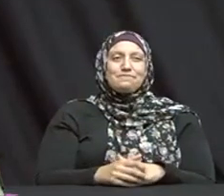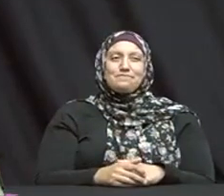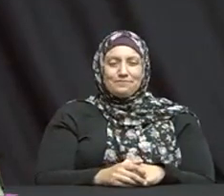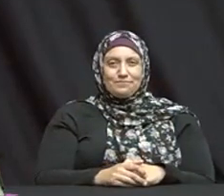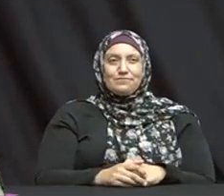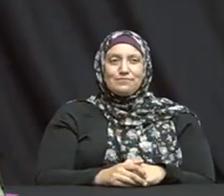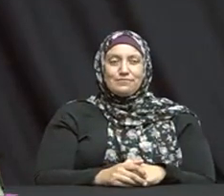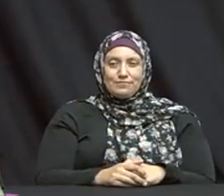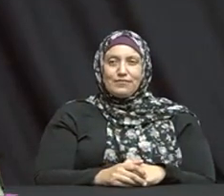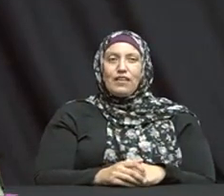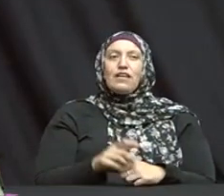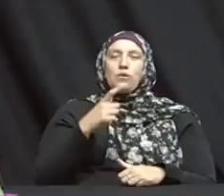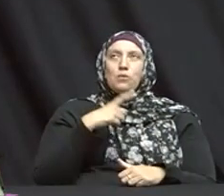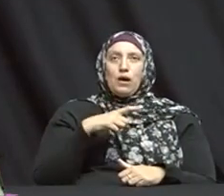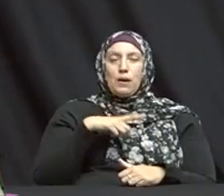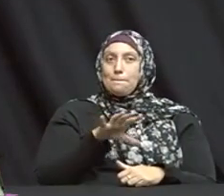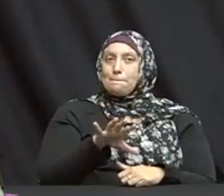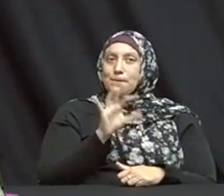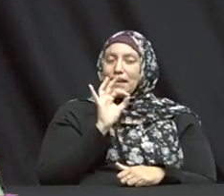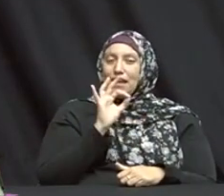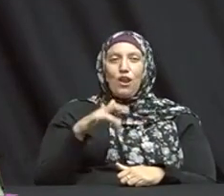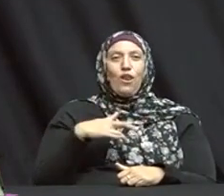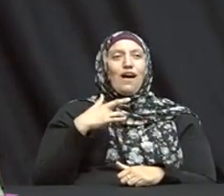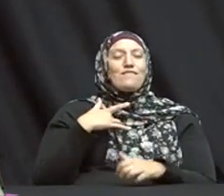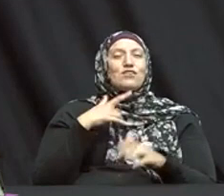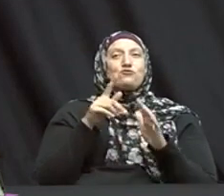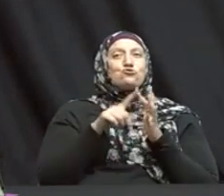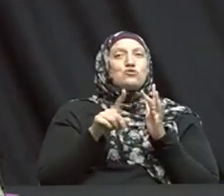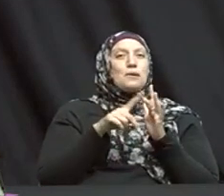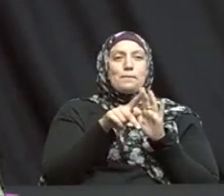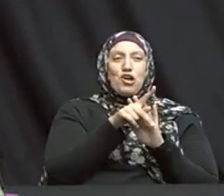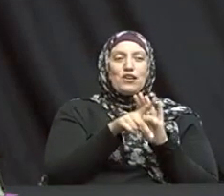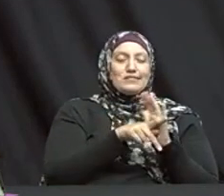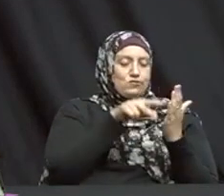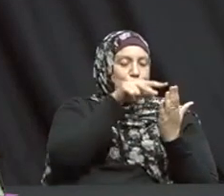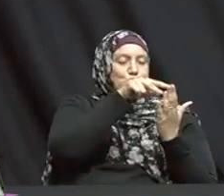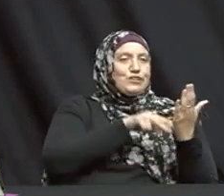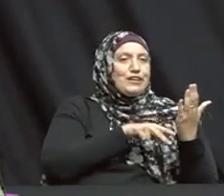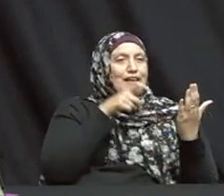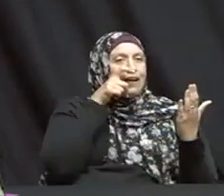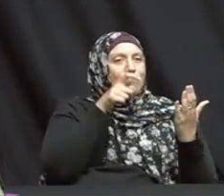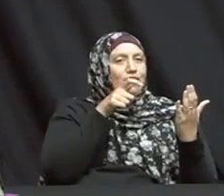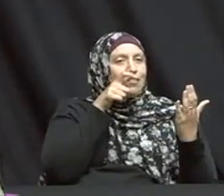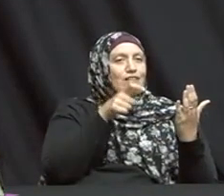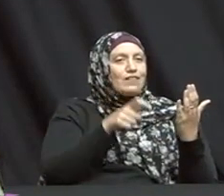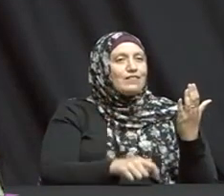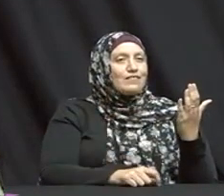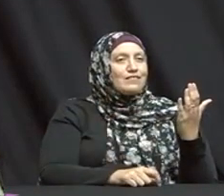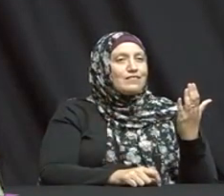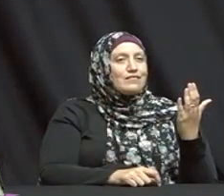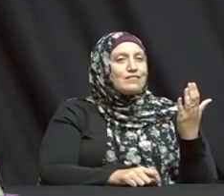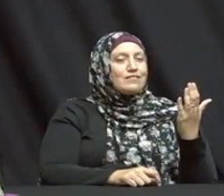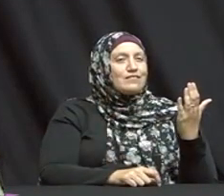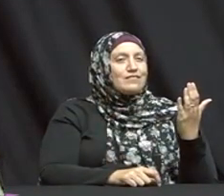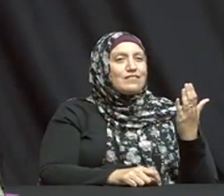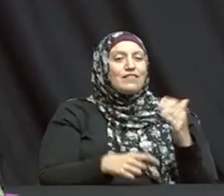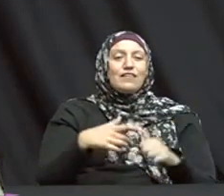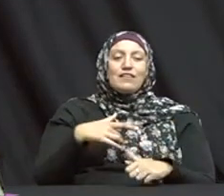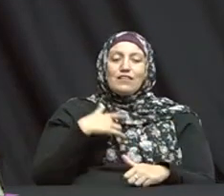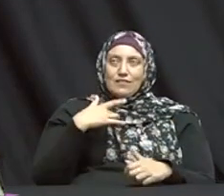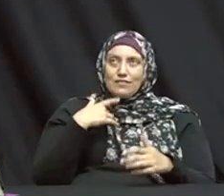why the life insurance under the policy that you mentioned, like buying a product for your child and he's not allowed to